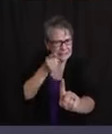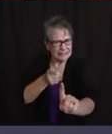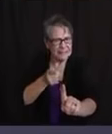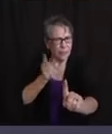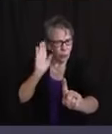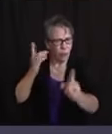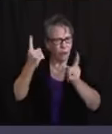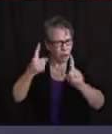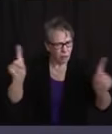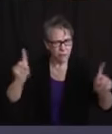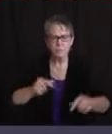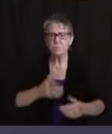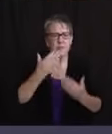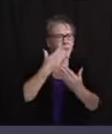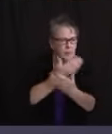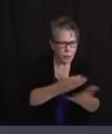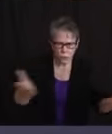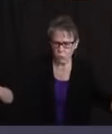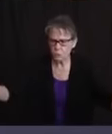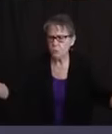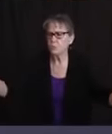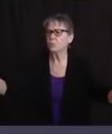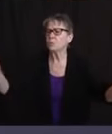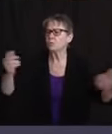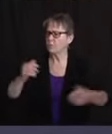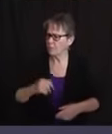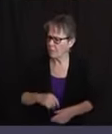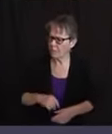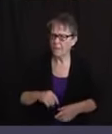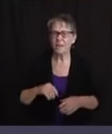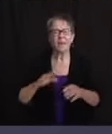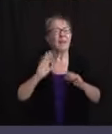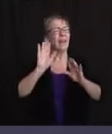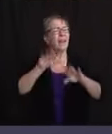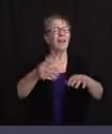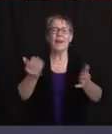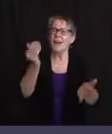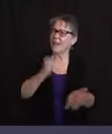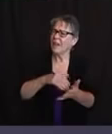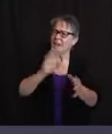everything you've been doing. No state has performed like New Jersey, period. Full stop.